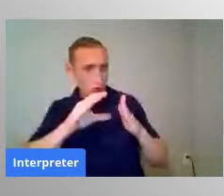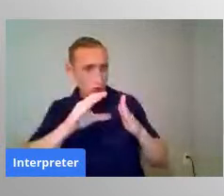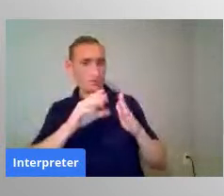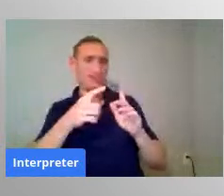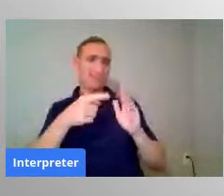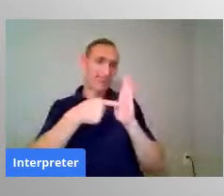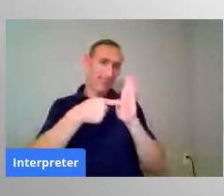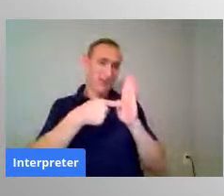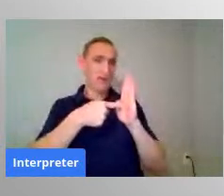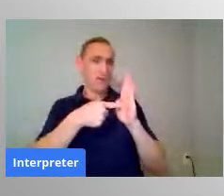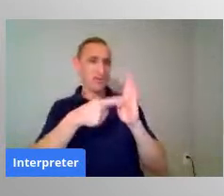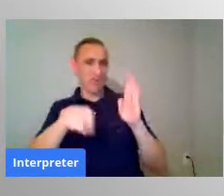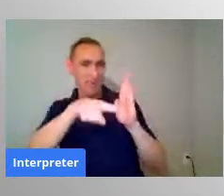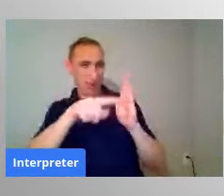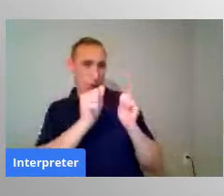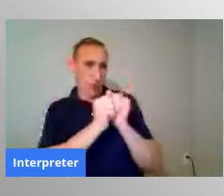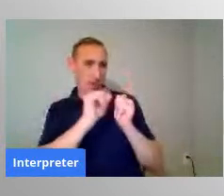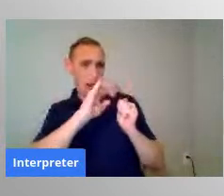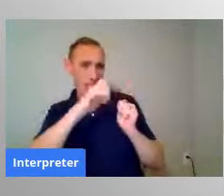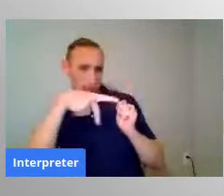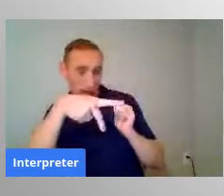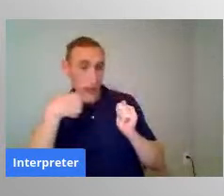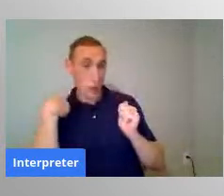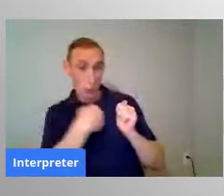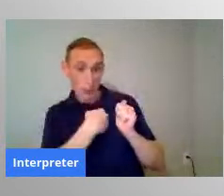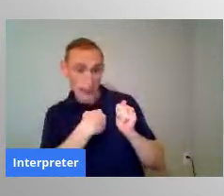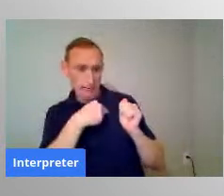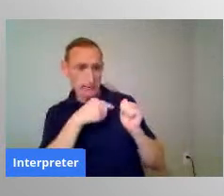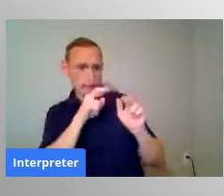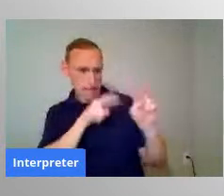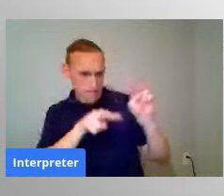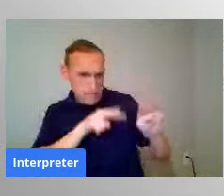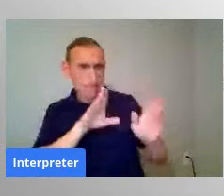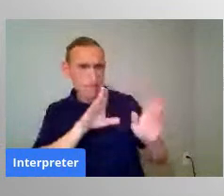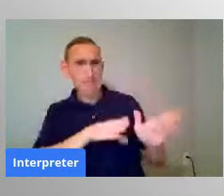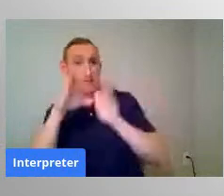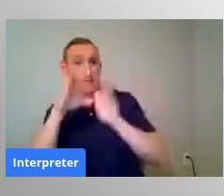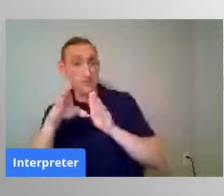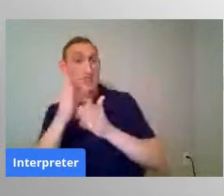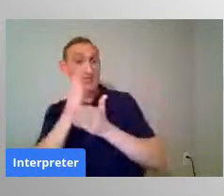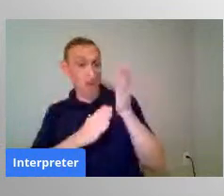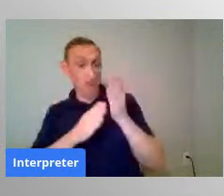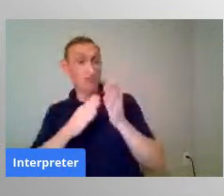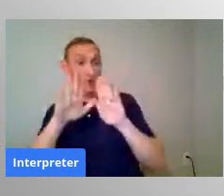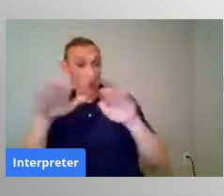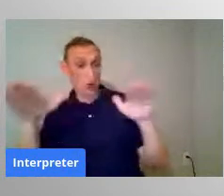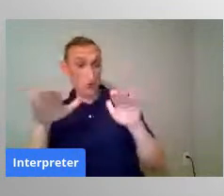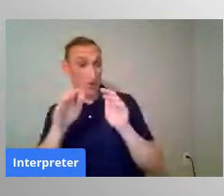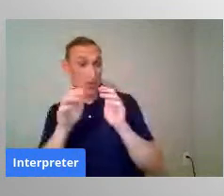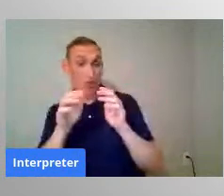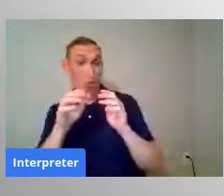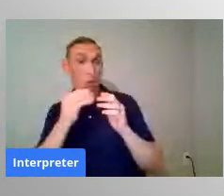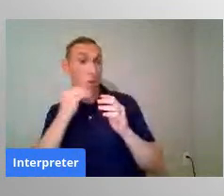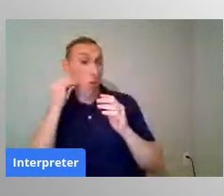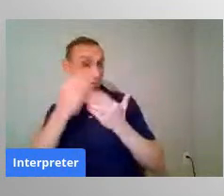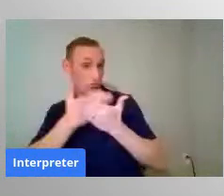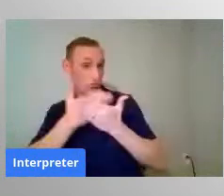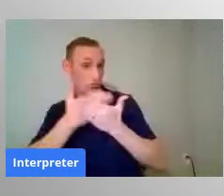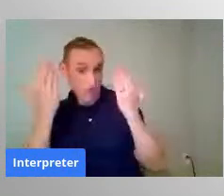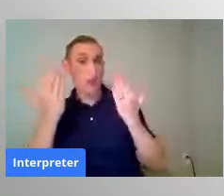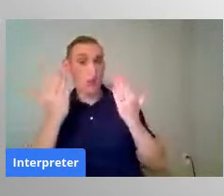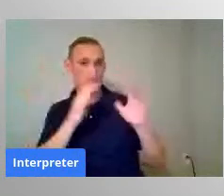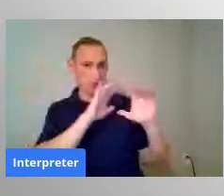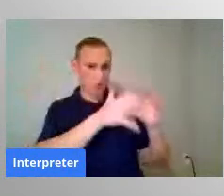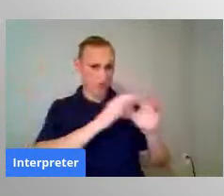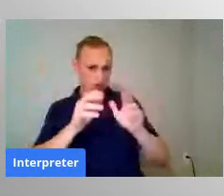And so, we've looked at them, we've looked at our homeless population. So you're exactly right. And I get it from